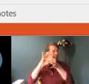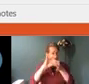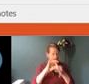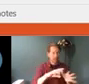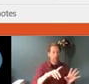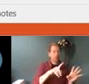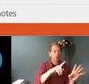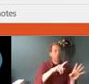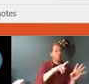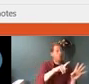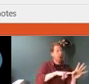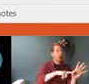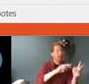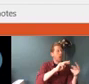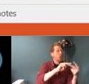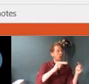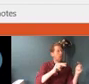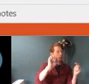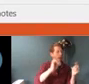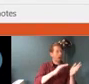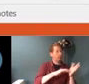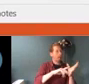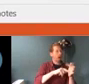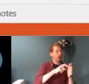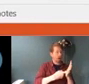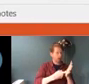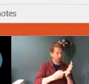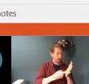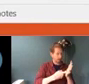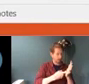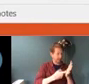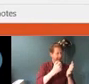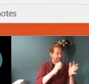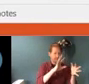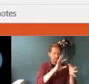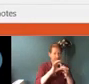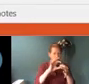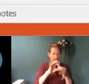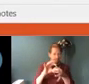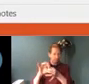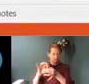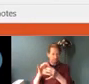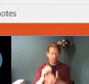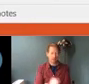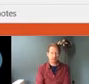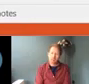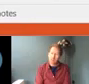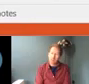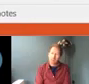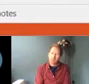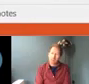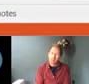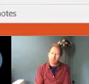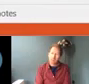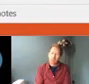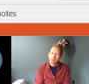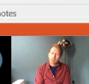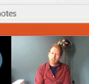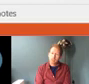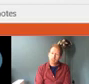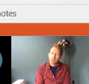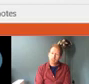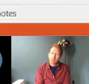chromosomal markers, these are tied together, so they are a haplotype. So what we can define is the